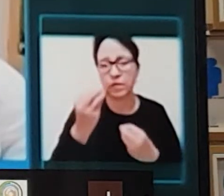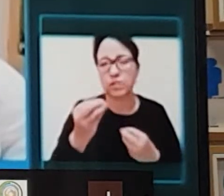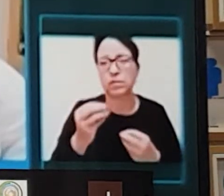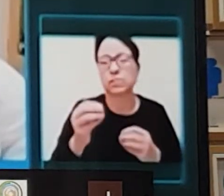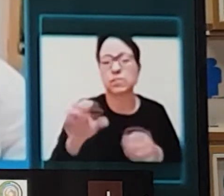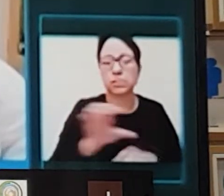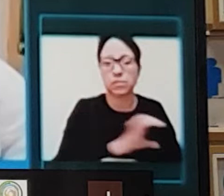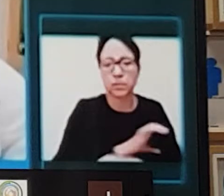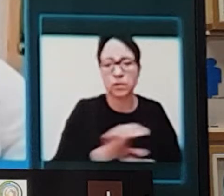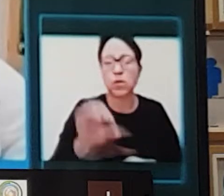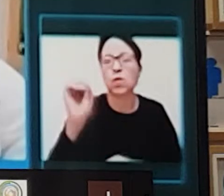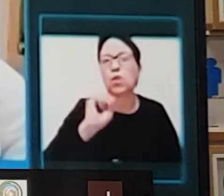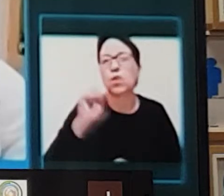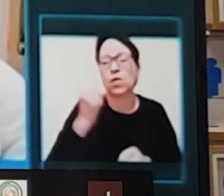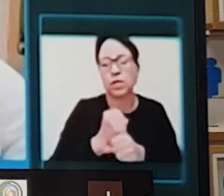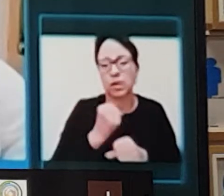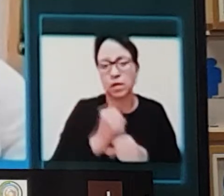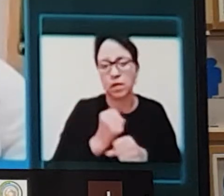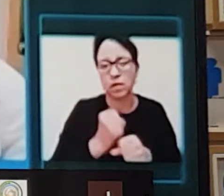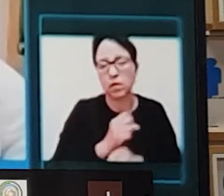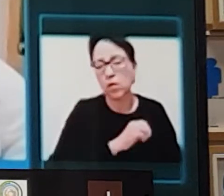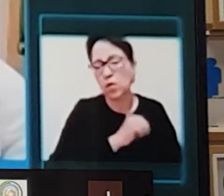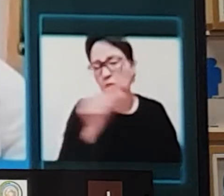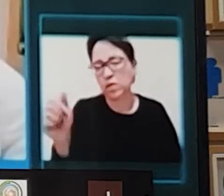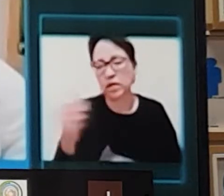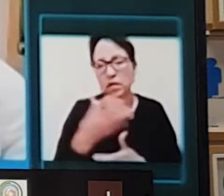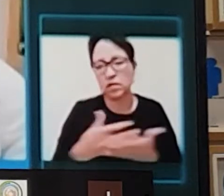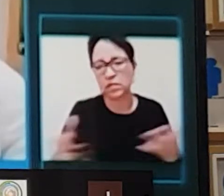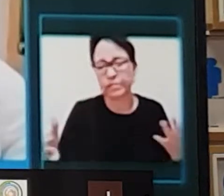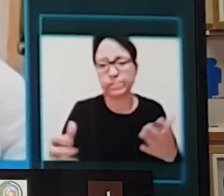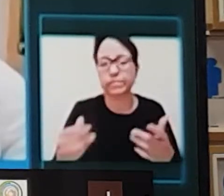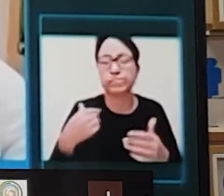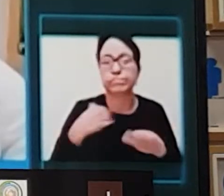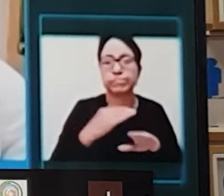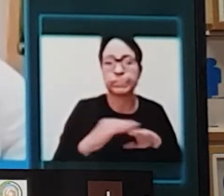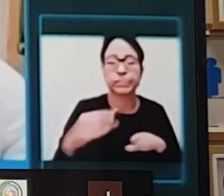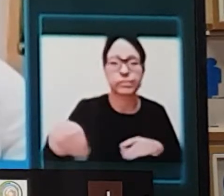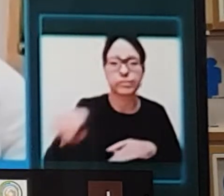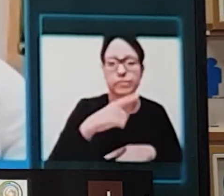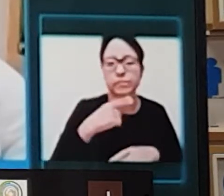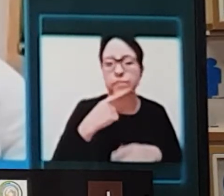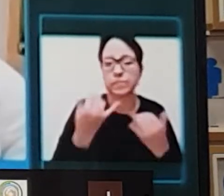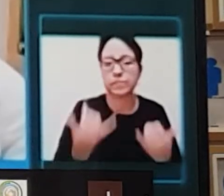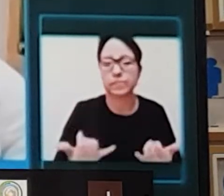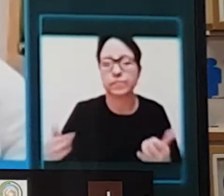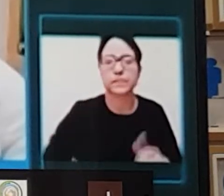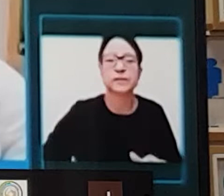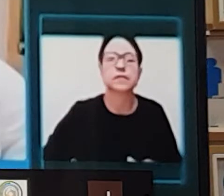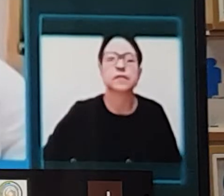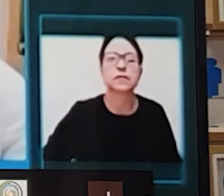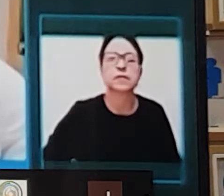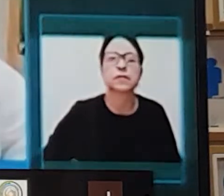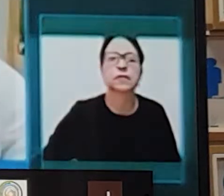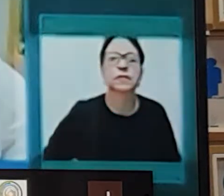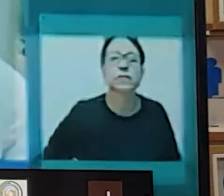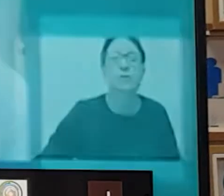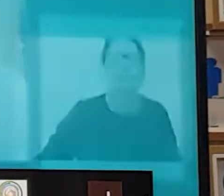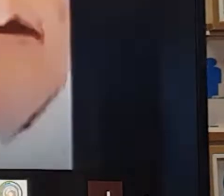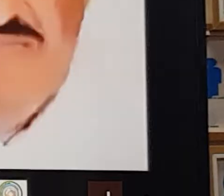training and amongst other consulting efforts. So we encourage you to follow our